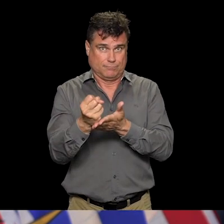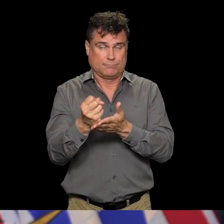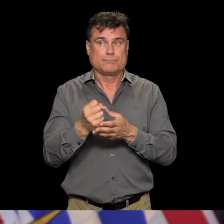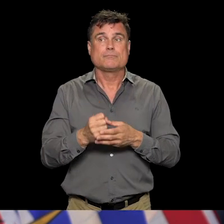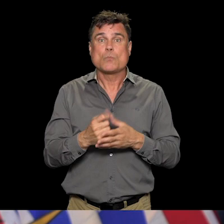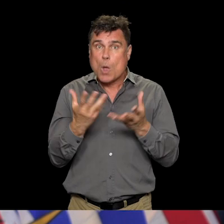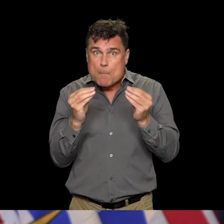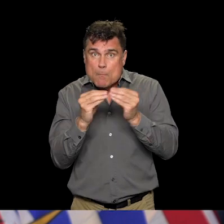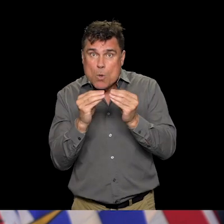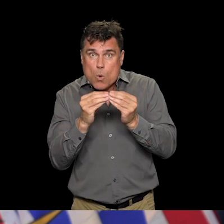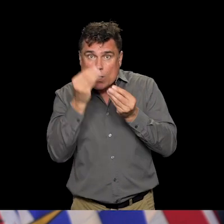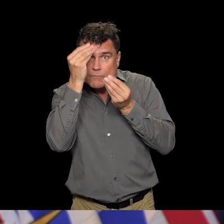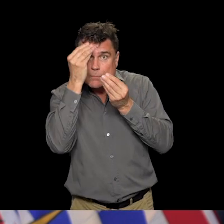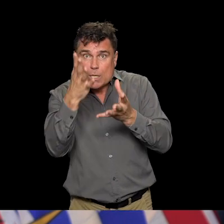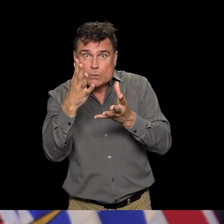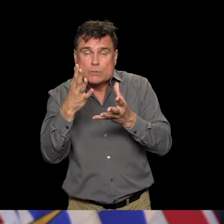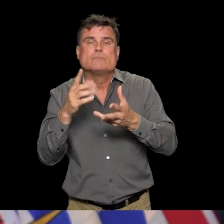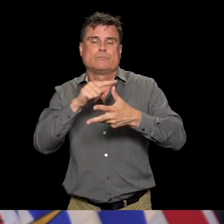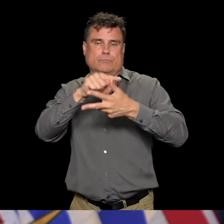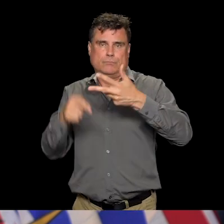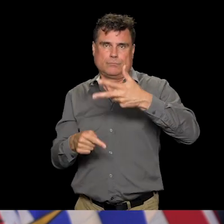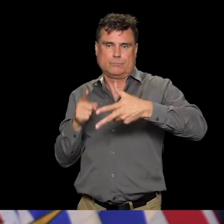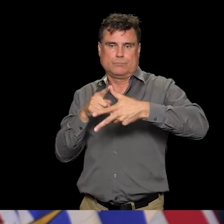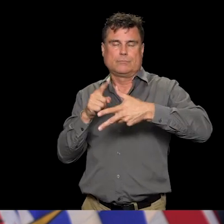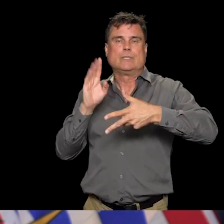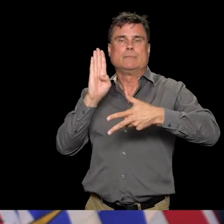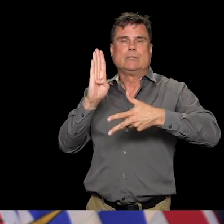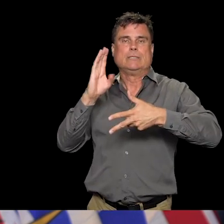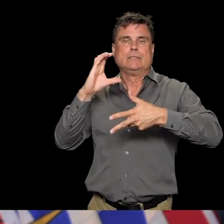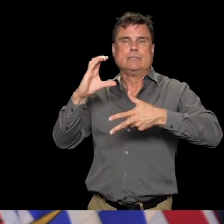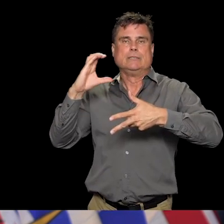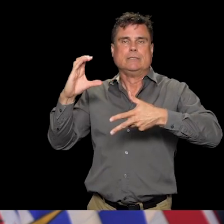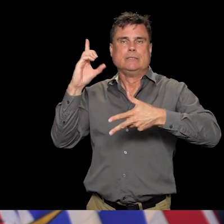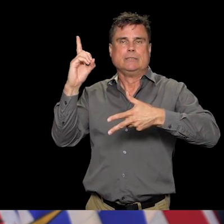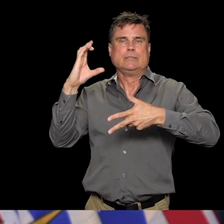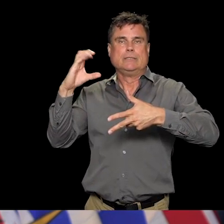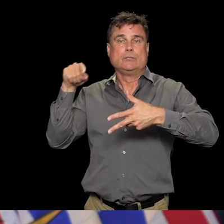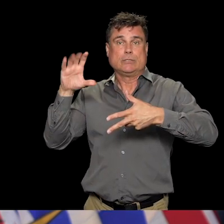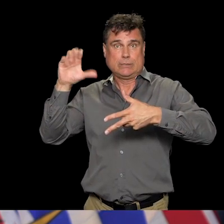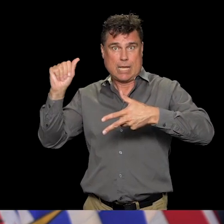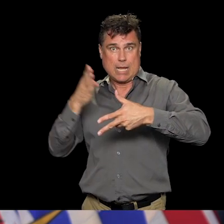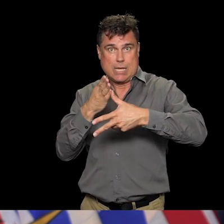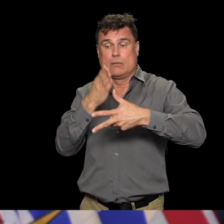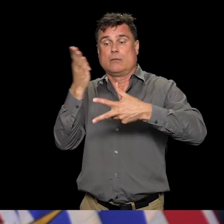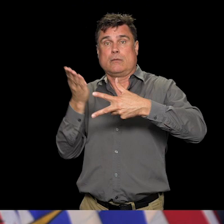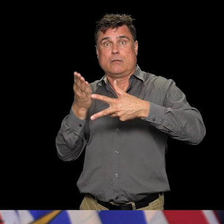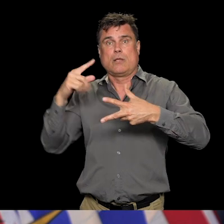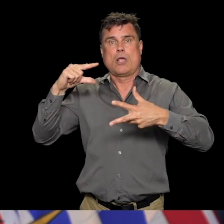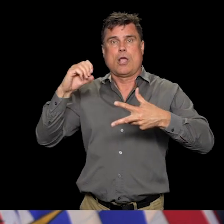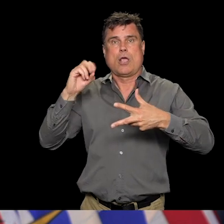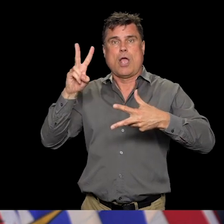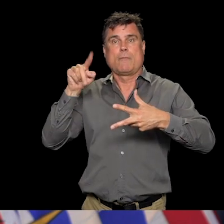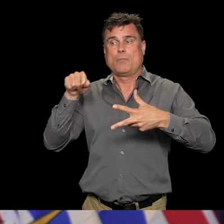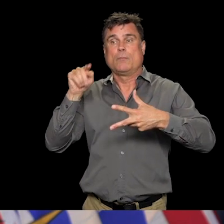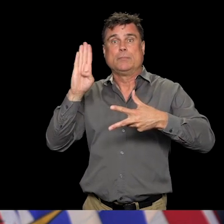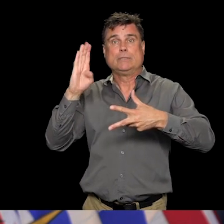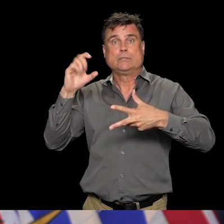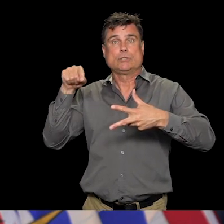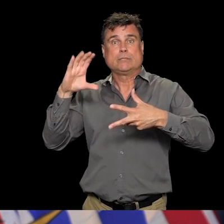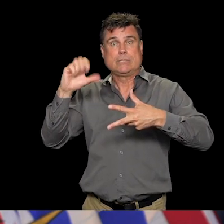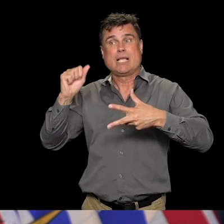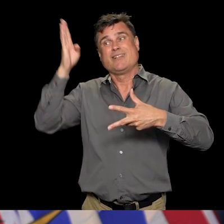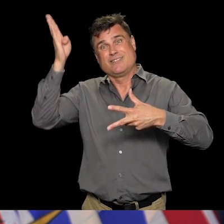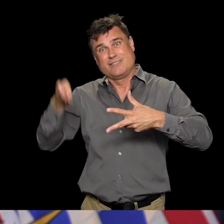protecting families and communities from COVID-19 visit bccdc.ca For non-medical questions about the province's COVID